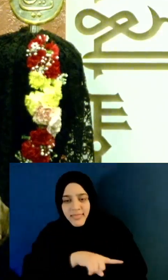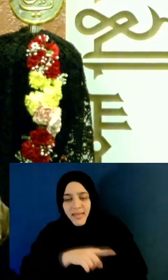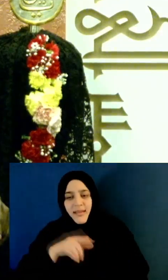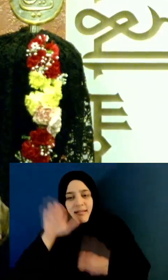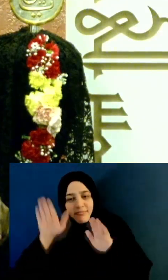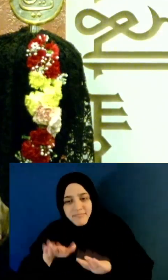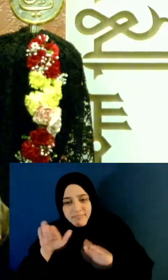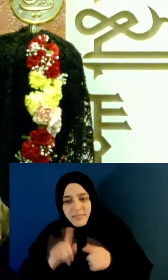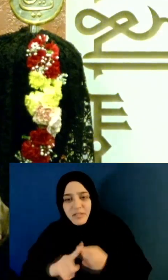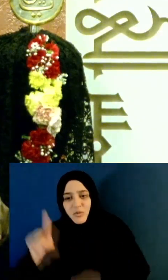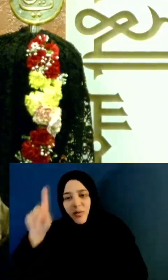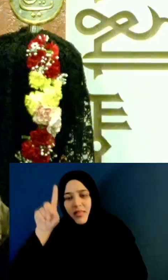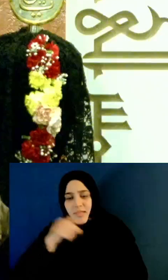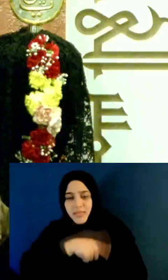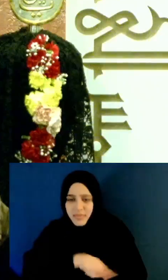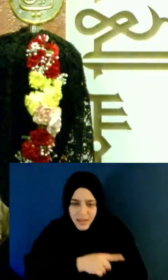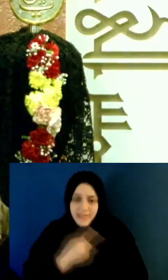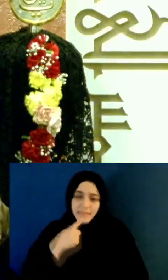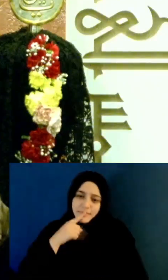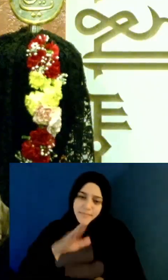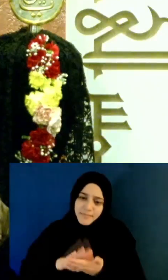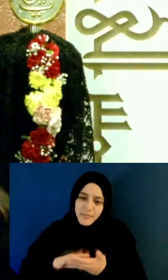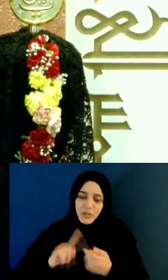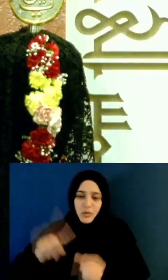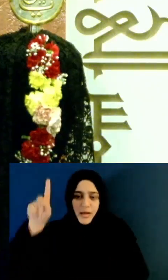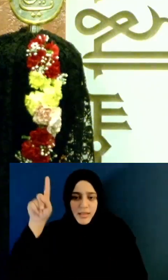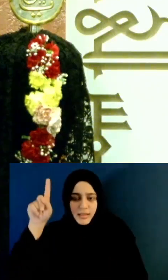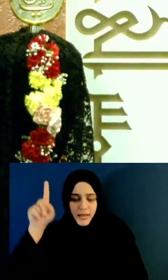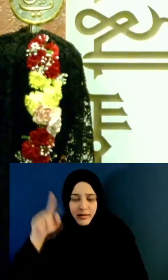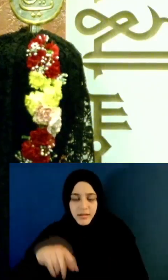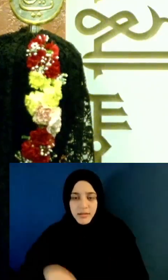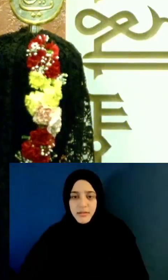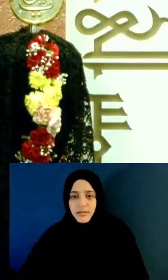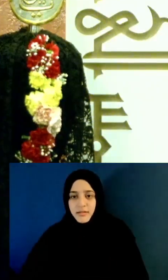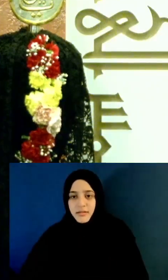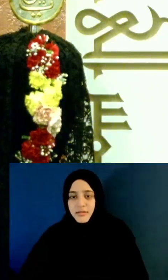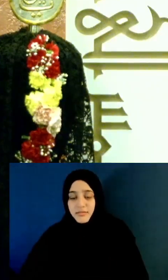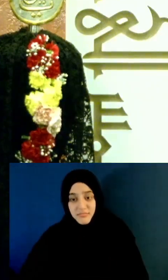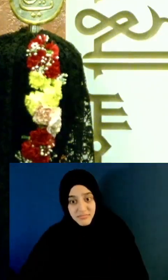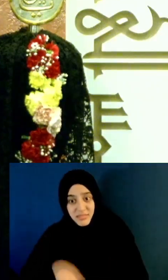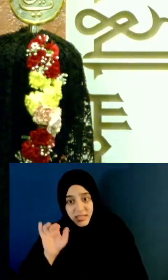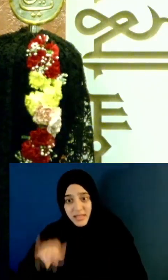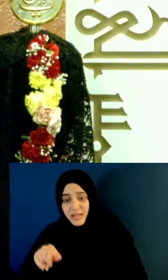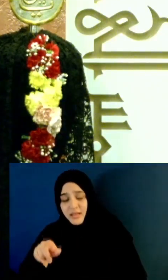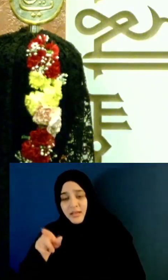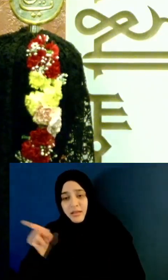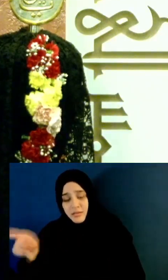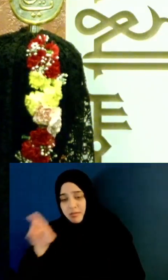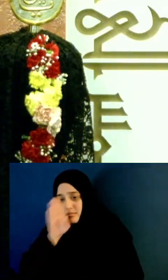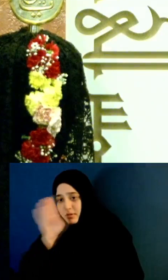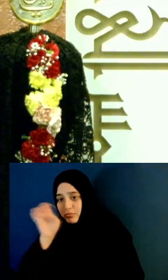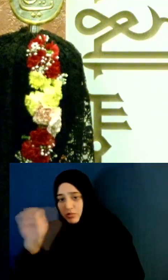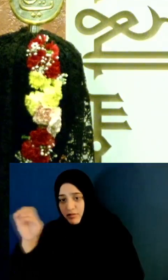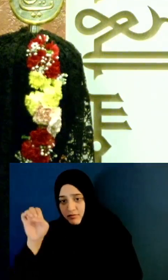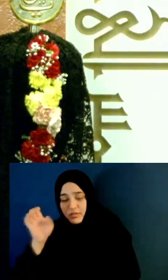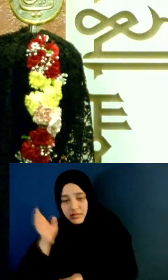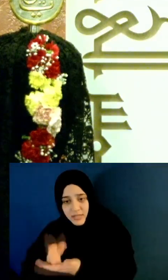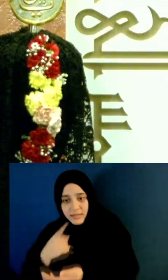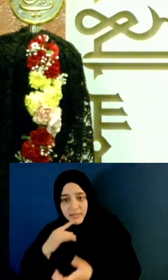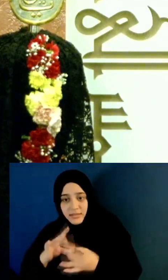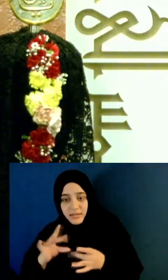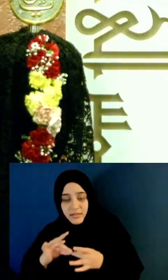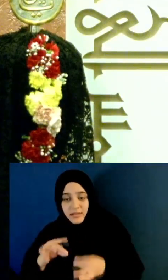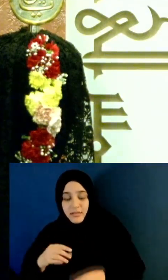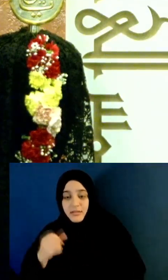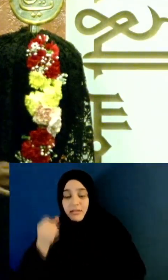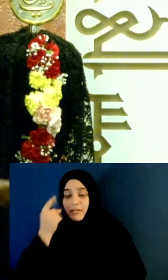Look at that. To such an extent, even Imam Jaffar mentioned, even your clothes, they worship God. They only stop worshiping when they are